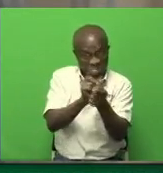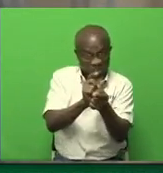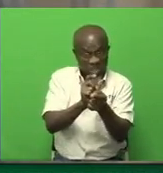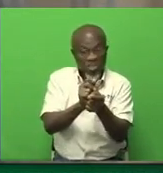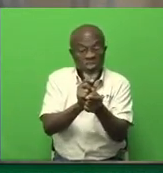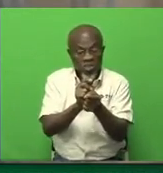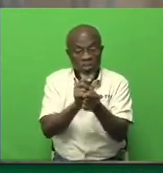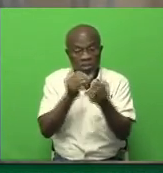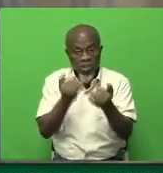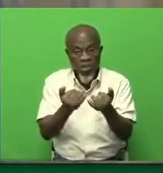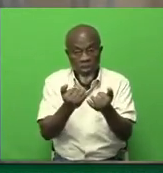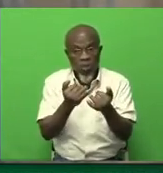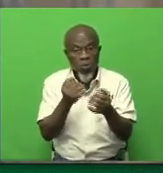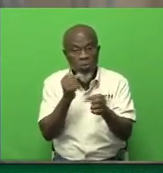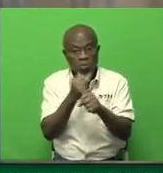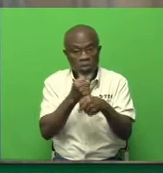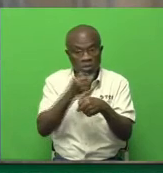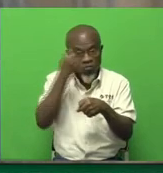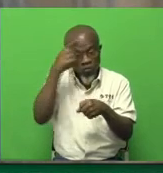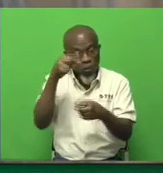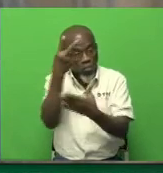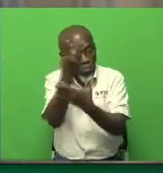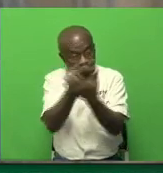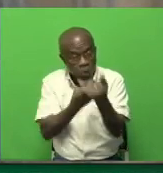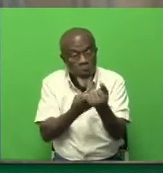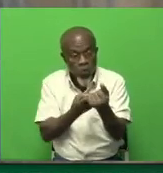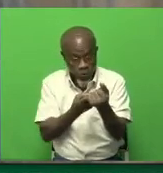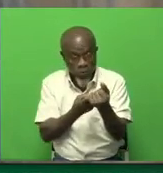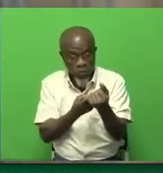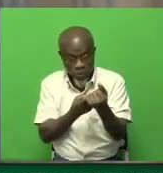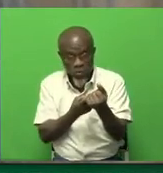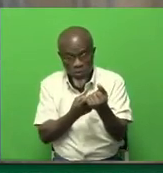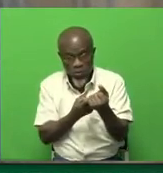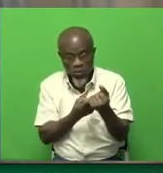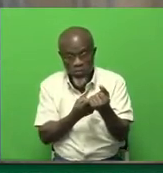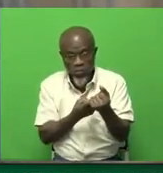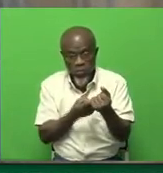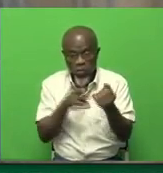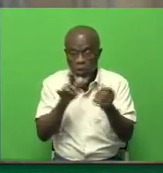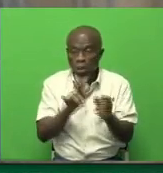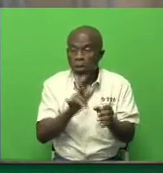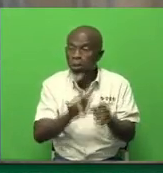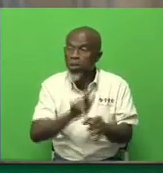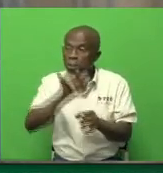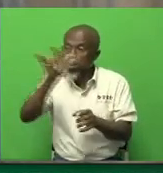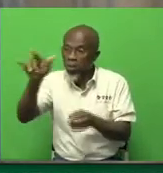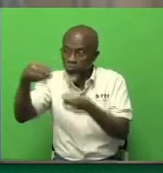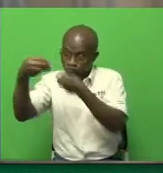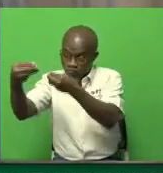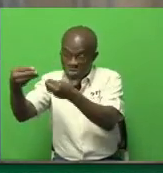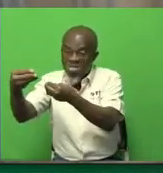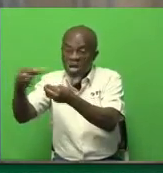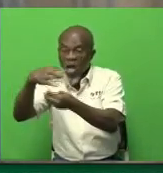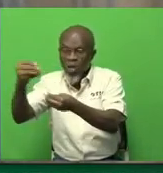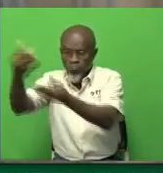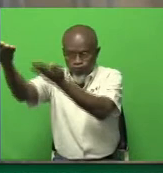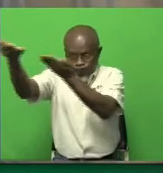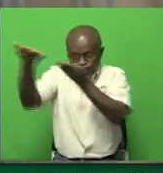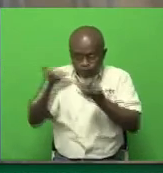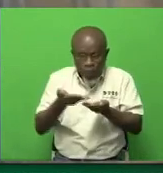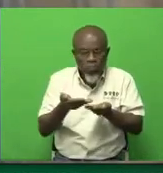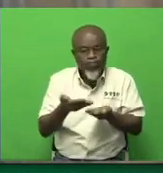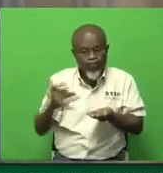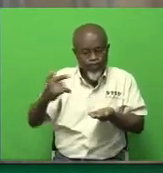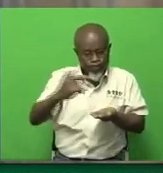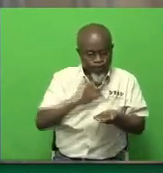breakdown and the companies involved I challenge you Mr if there is nothing to hide provide a comprehensive list